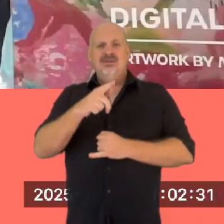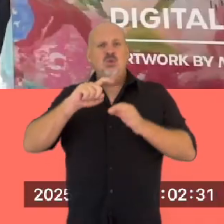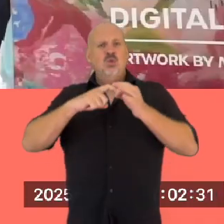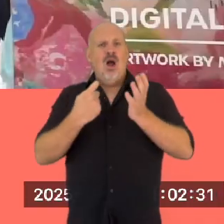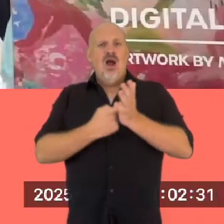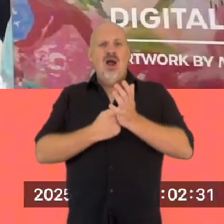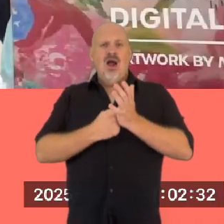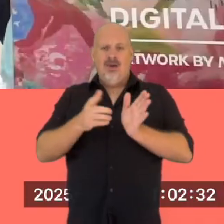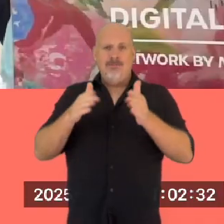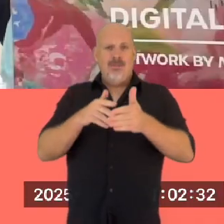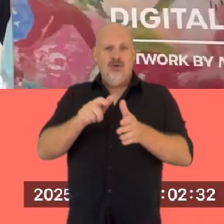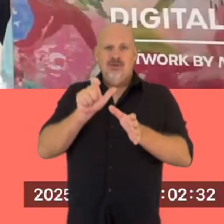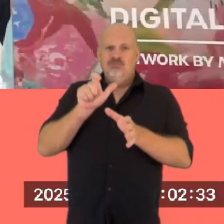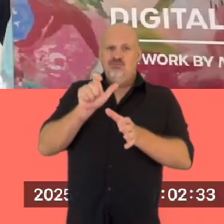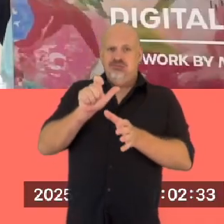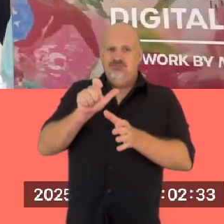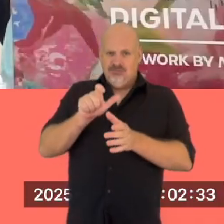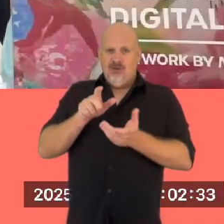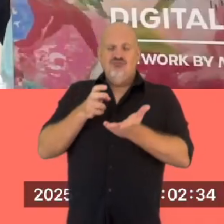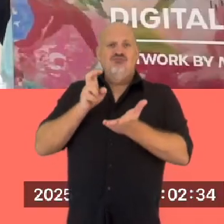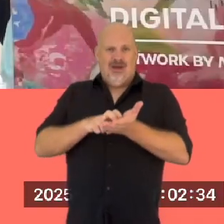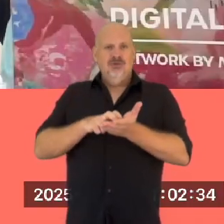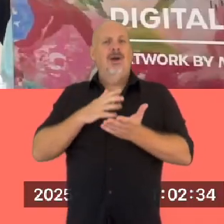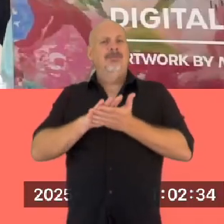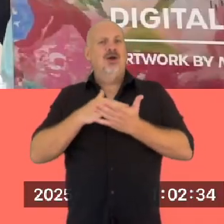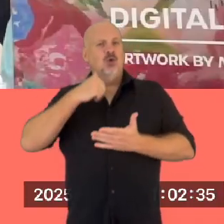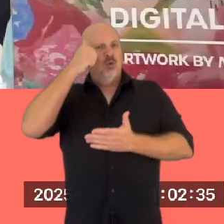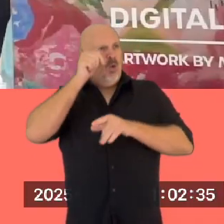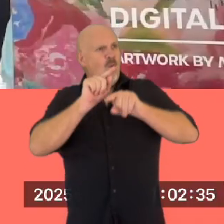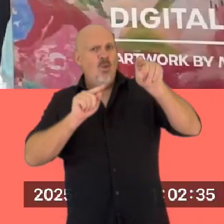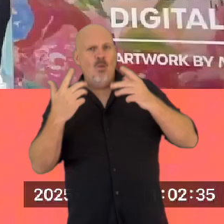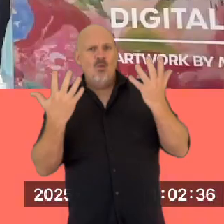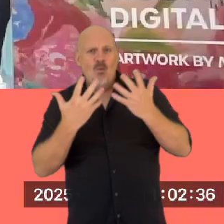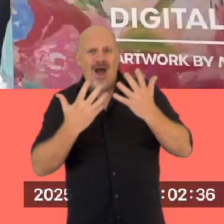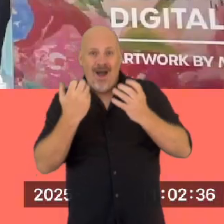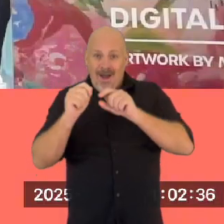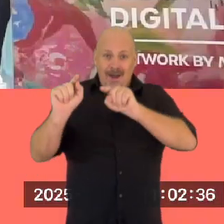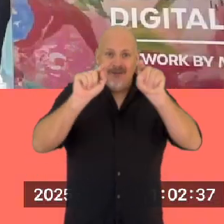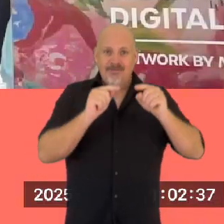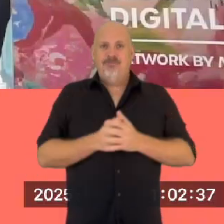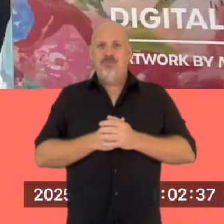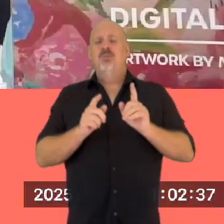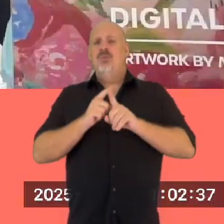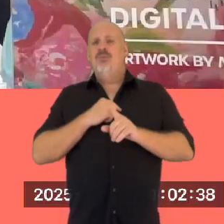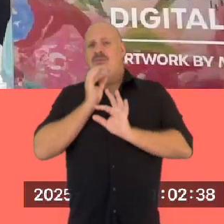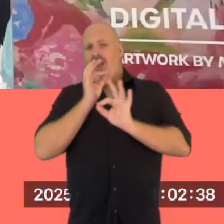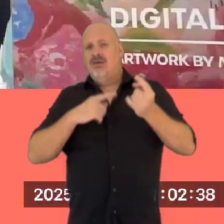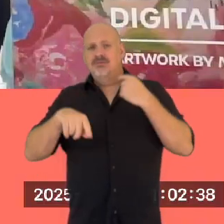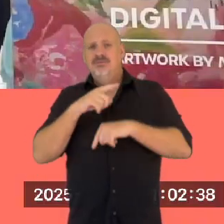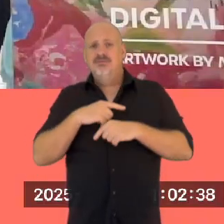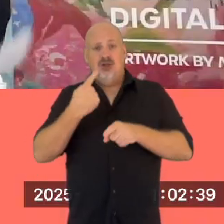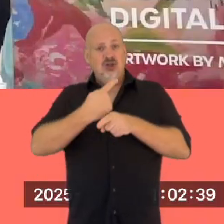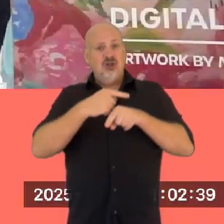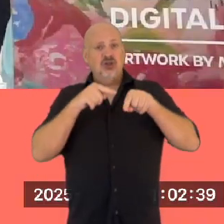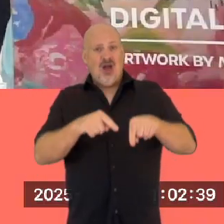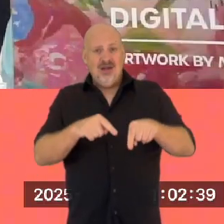of this session, please scan the QR code on the box, register it so we know exactly where they are and how they're being used. I also